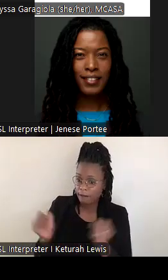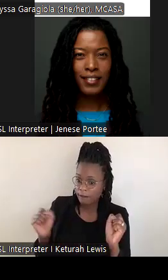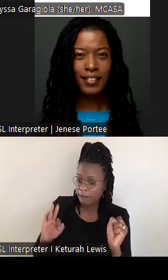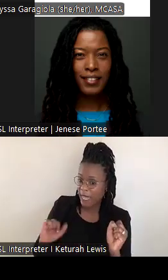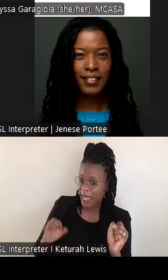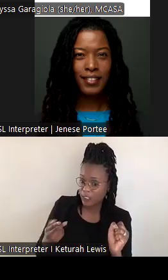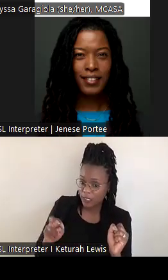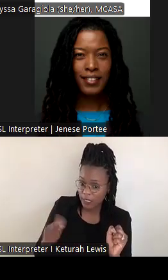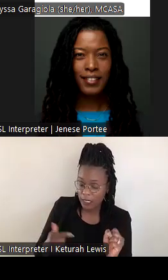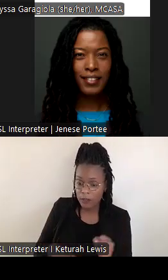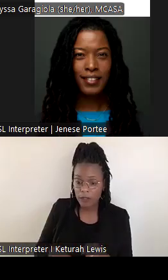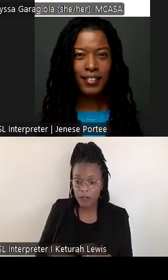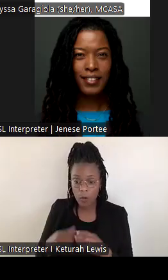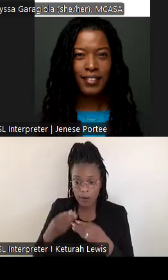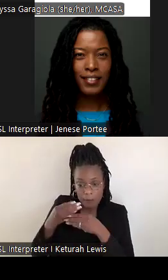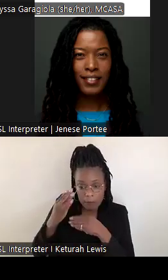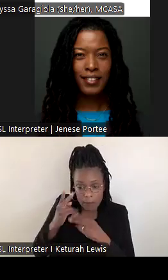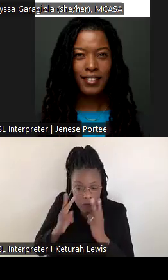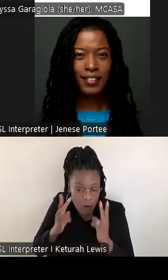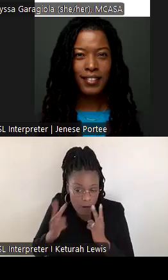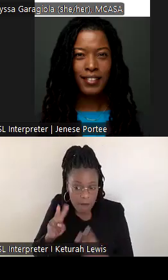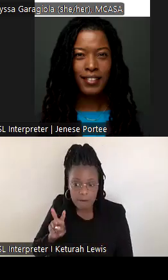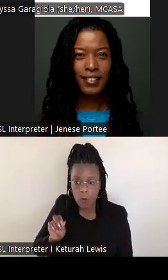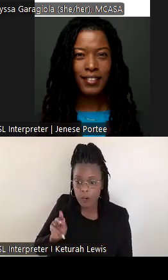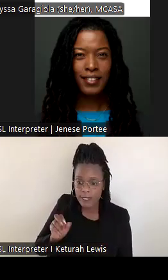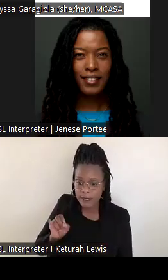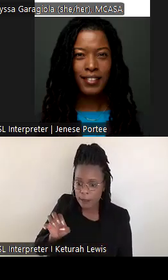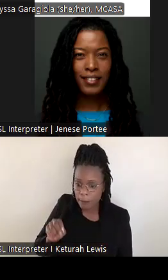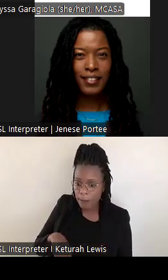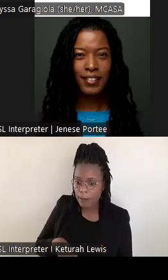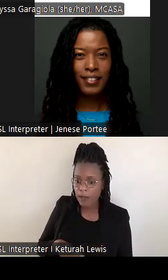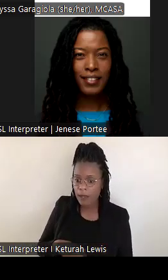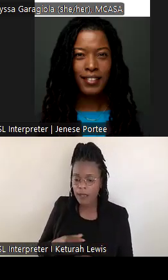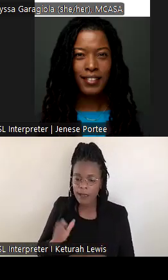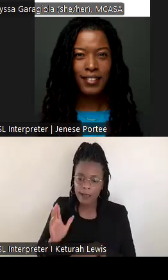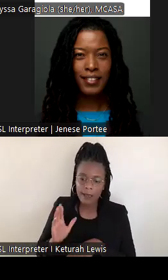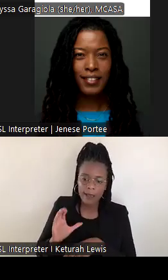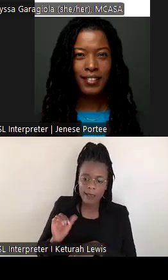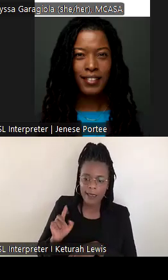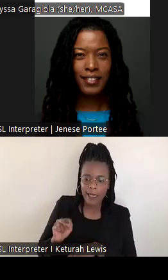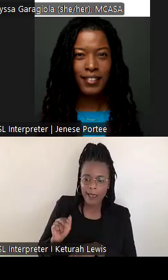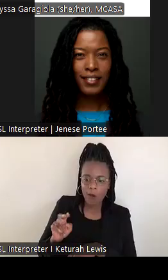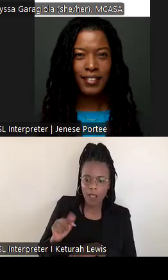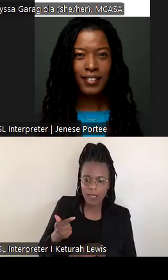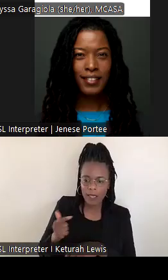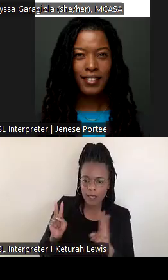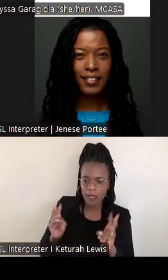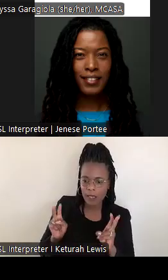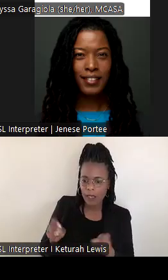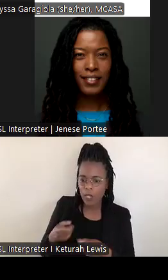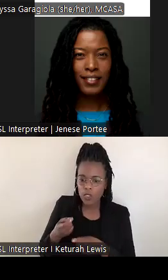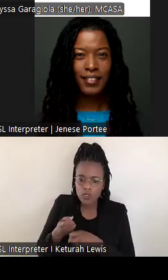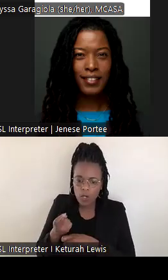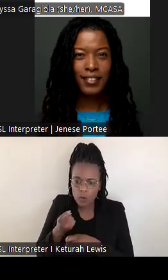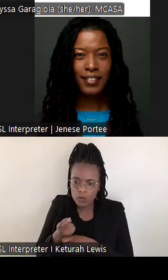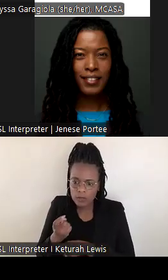jokes that are inappropriate or about sexual violence, they fall in this middle category, right?